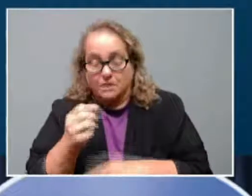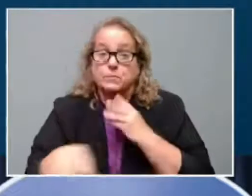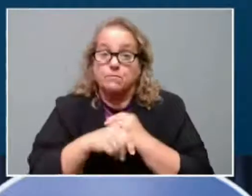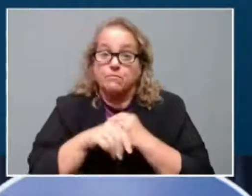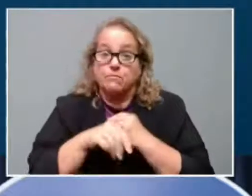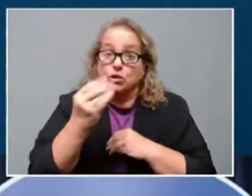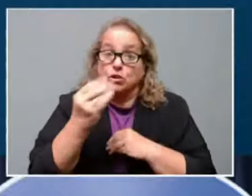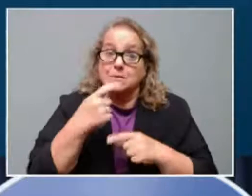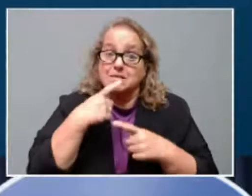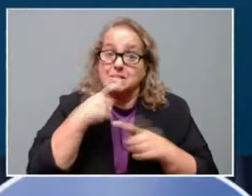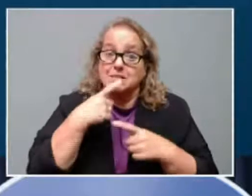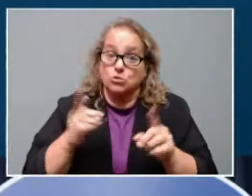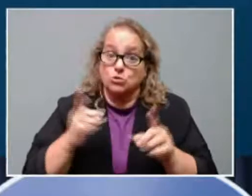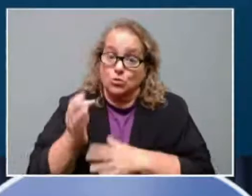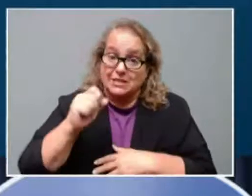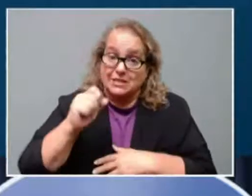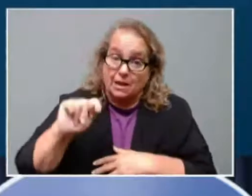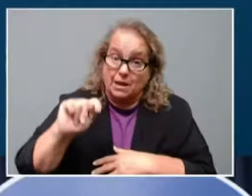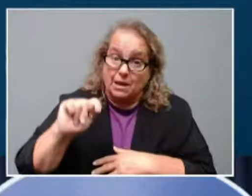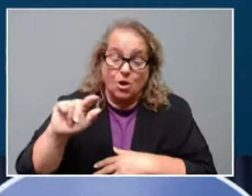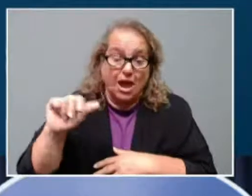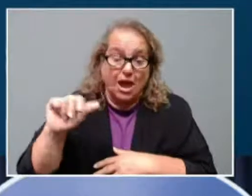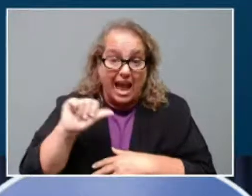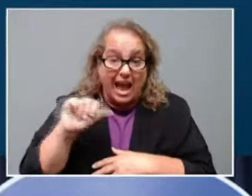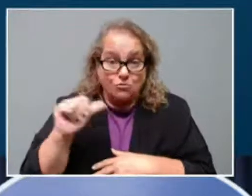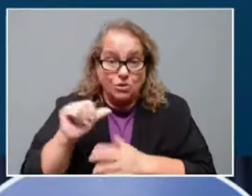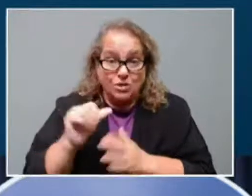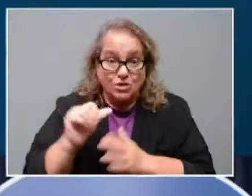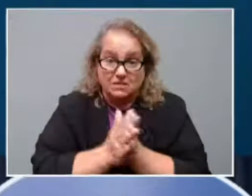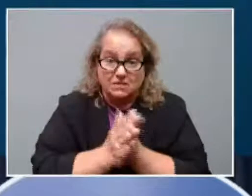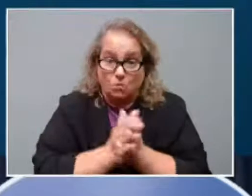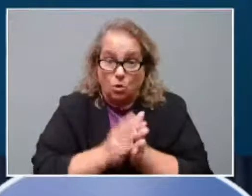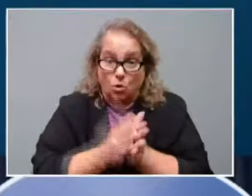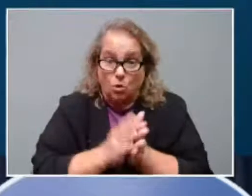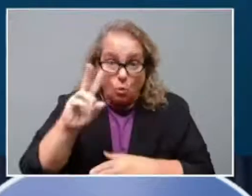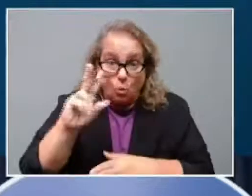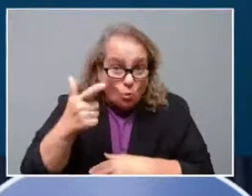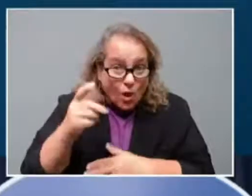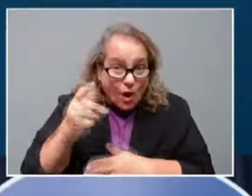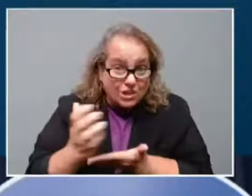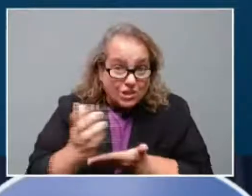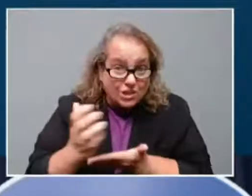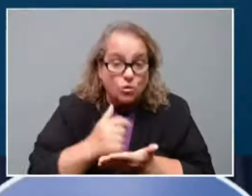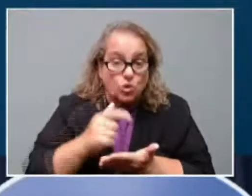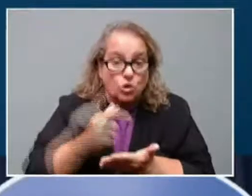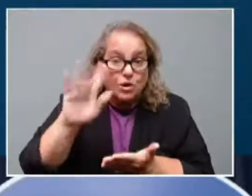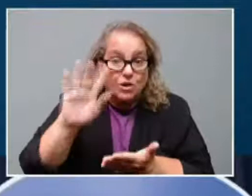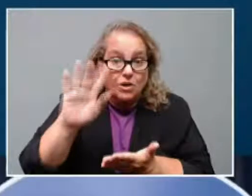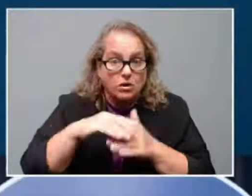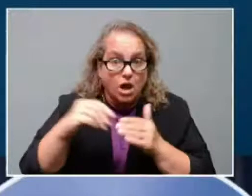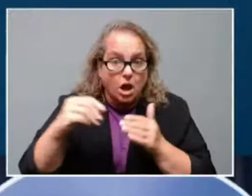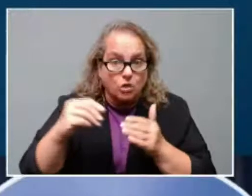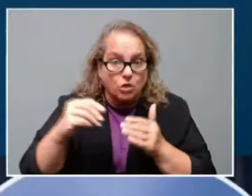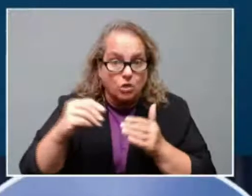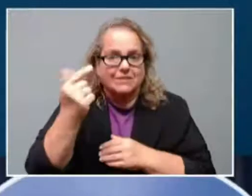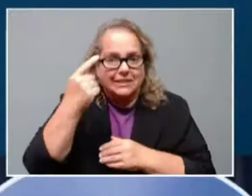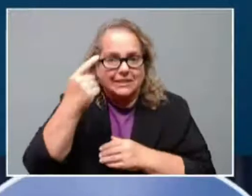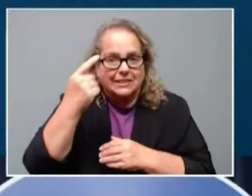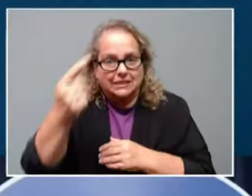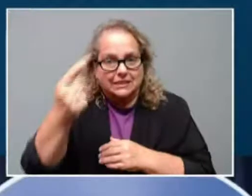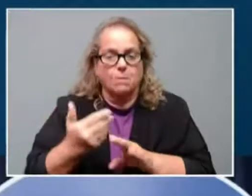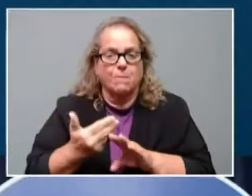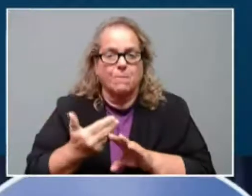September include an average incentivized hourly wage of $24.15 before benefits, a 10%